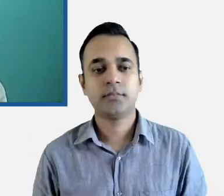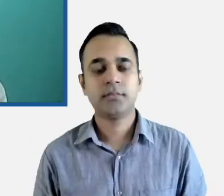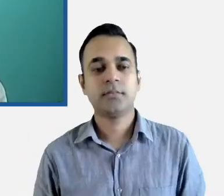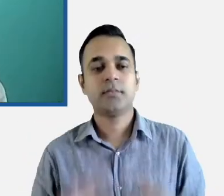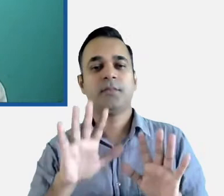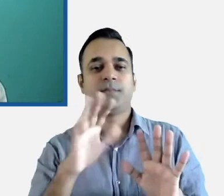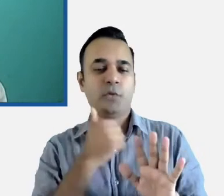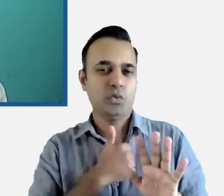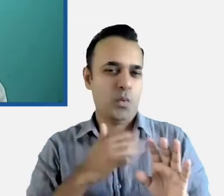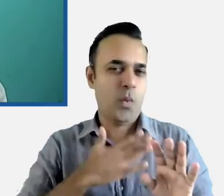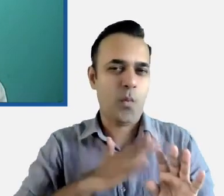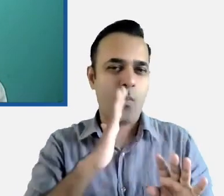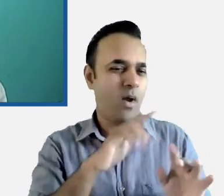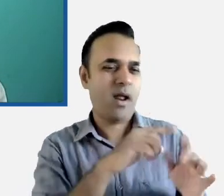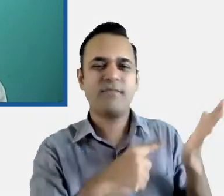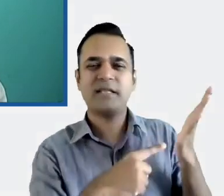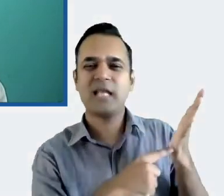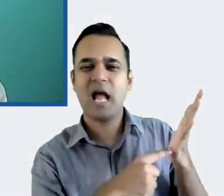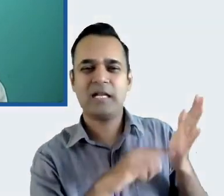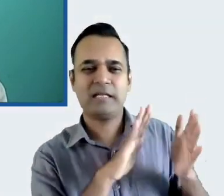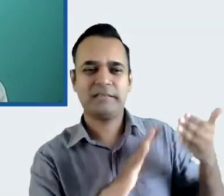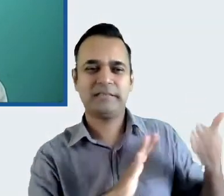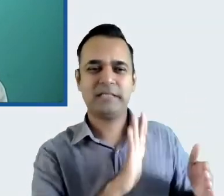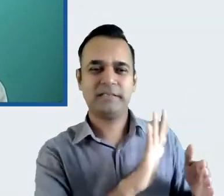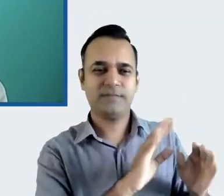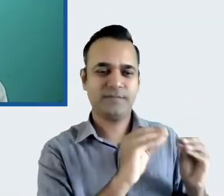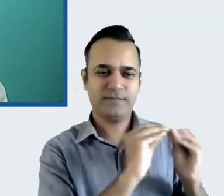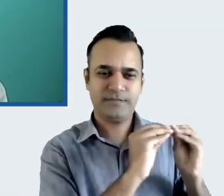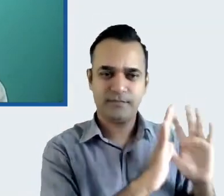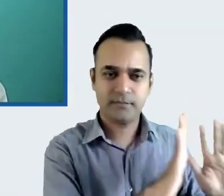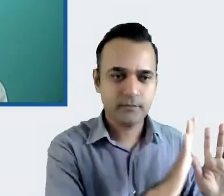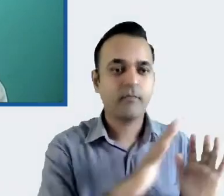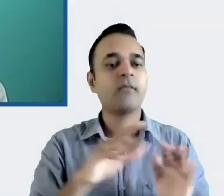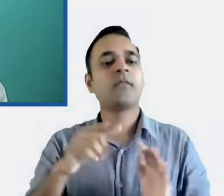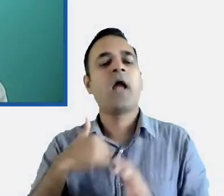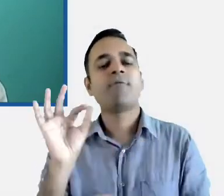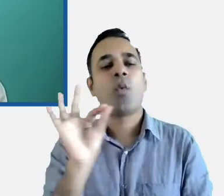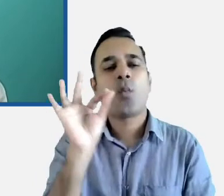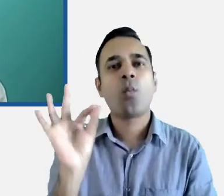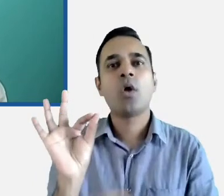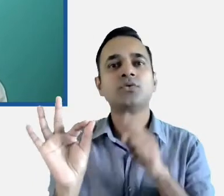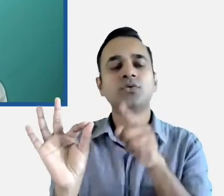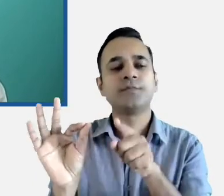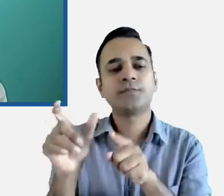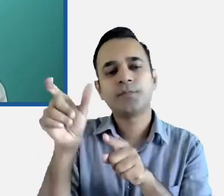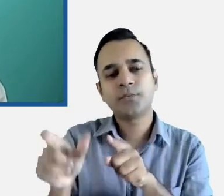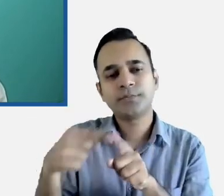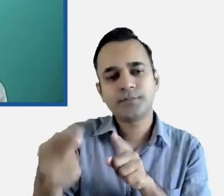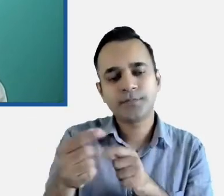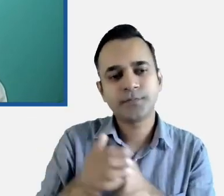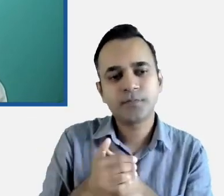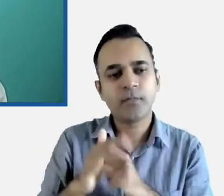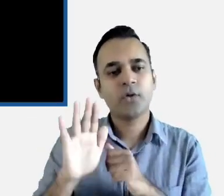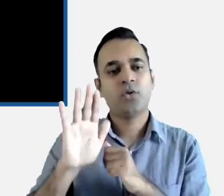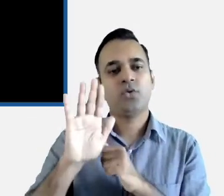I have a question for Dr. Varga as a follow-up for your keynote. In your keynote, you outlined the 6